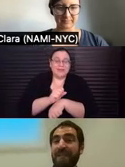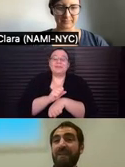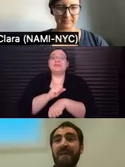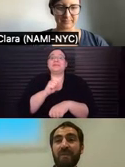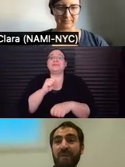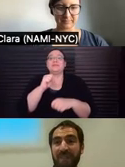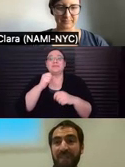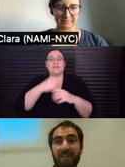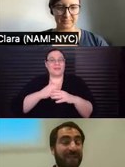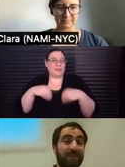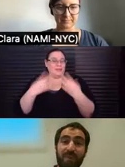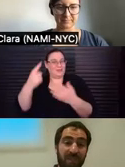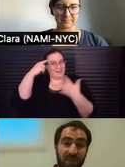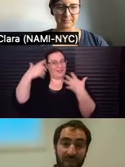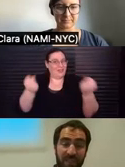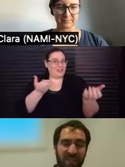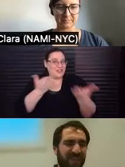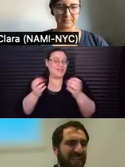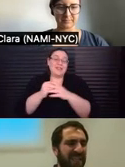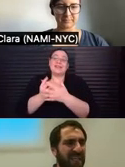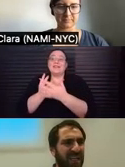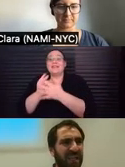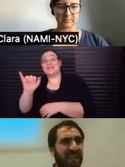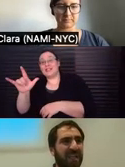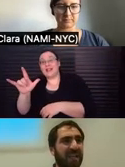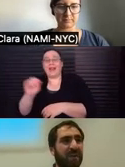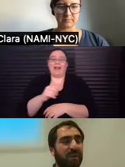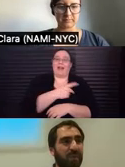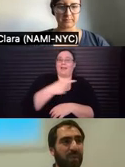provide mental health services in jails and prisons across the country, and